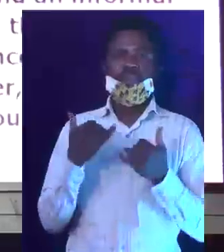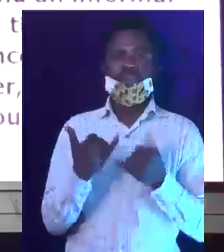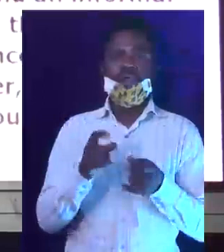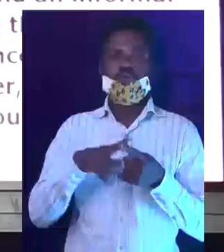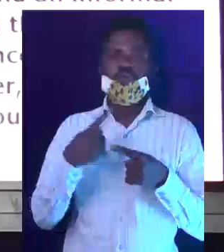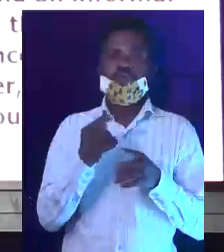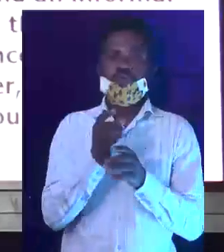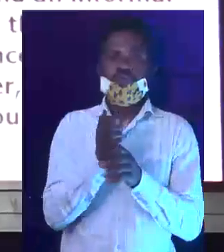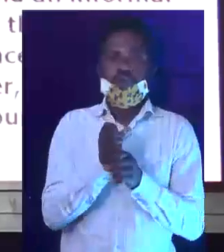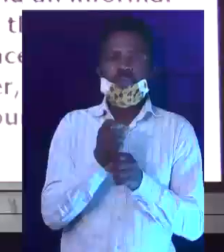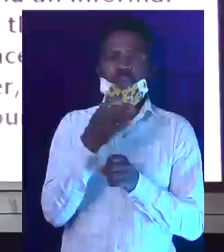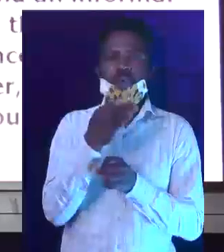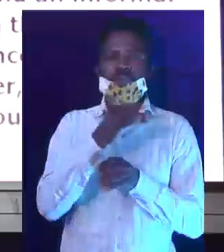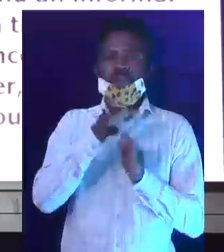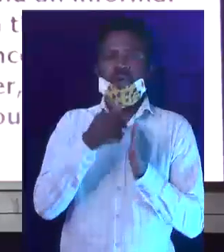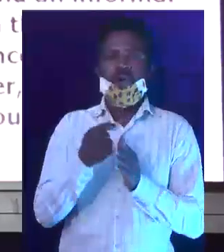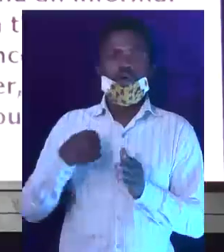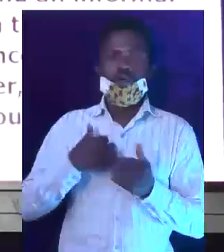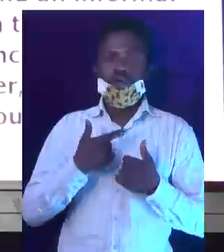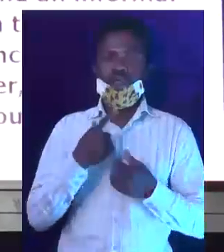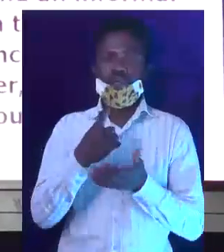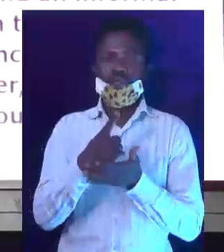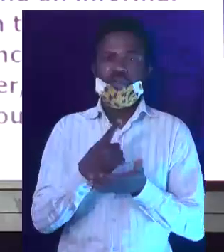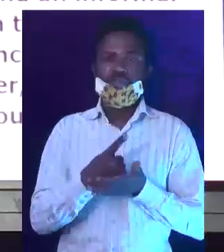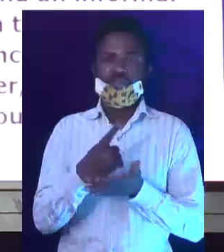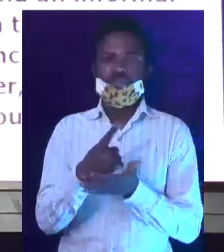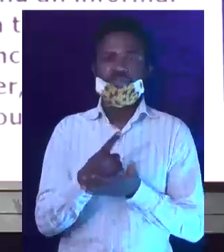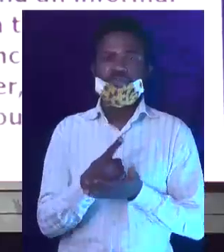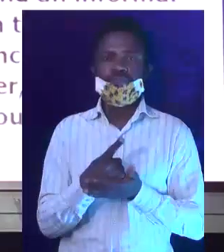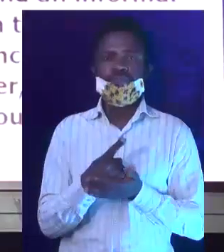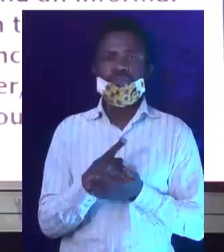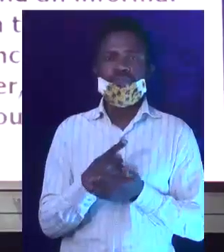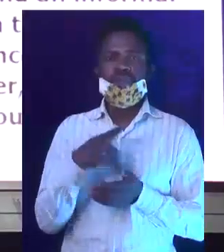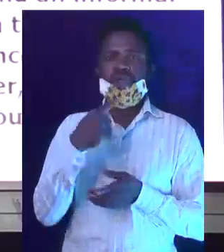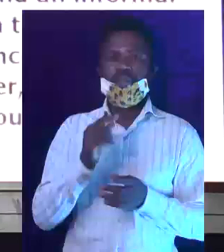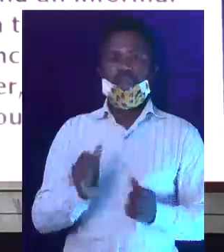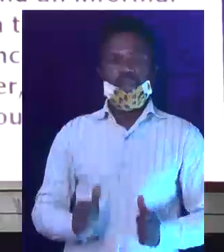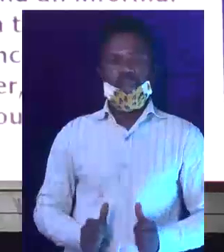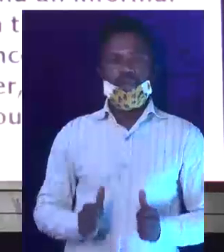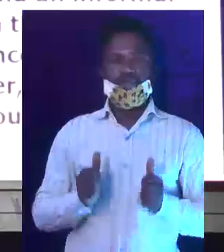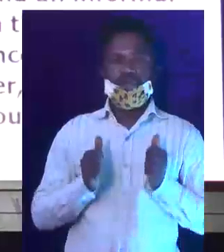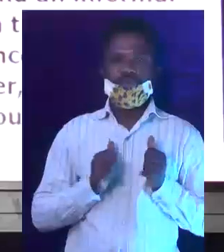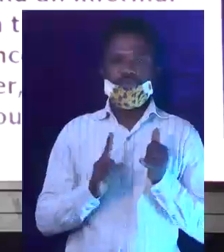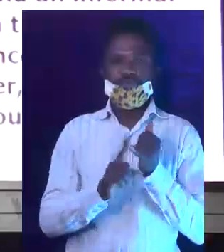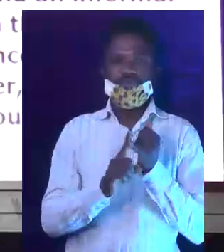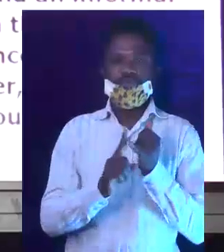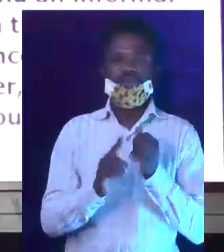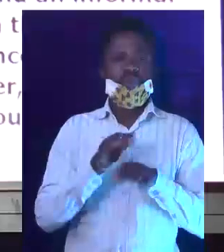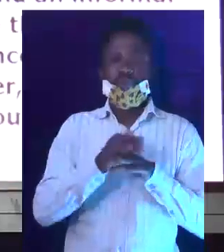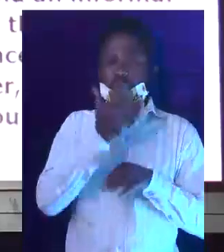Now to the summary of all we've been discussing. The